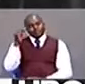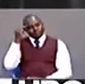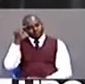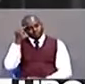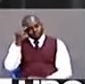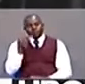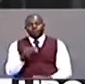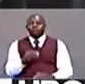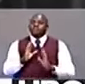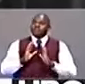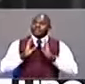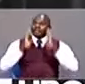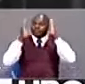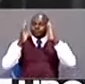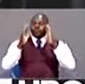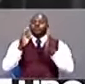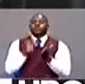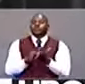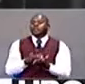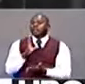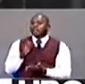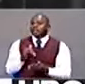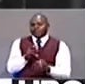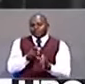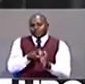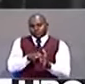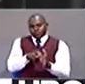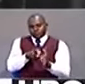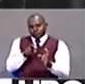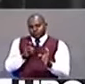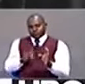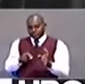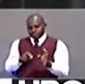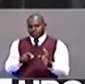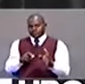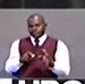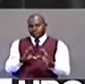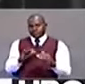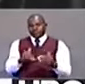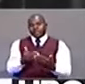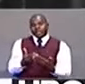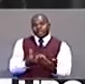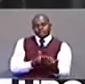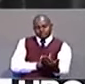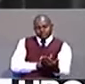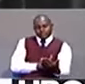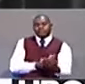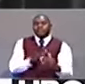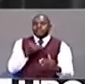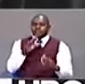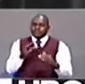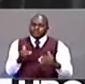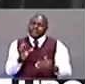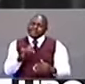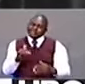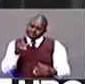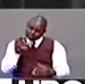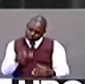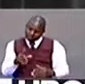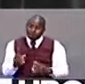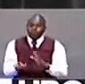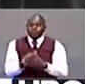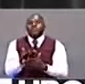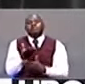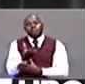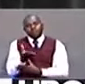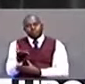that bishop. But as he was leaving, Right Honourable Speaker, he did make a statement to the effect that whenever there was an